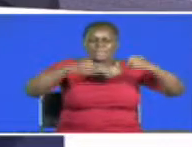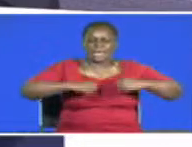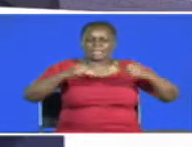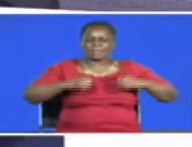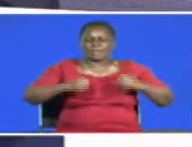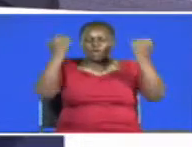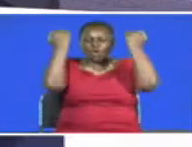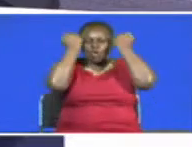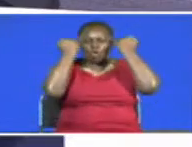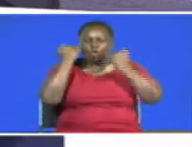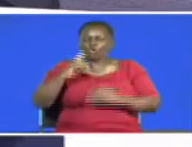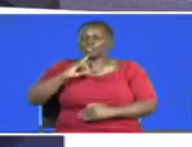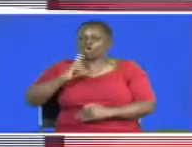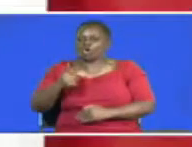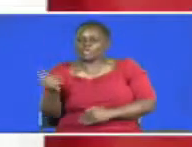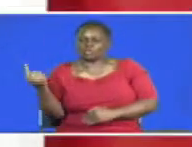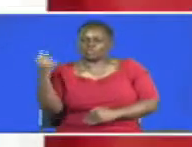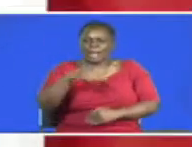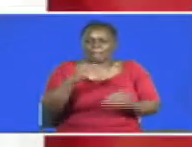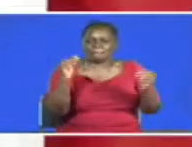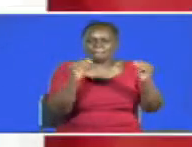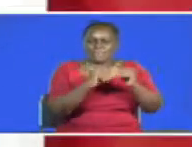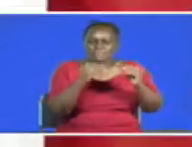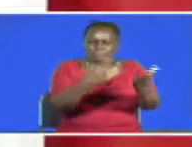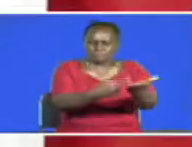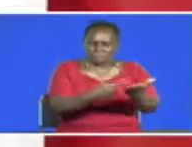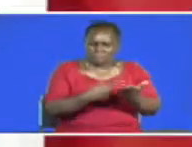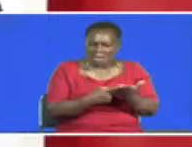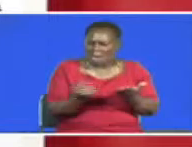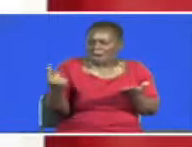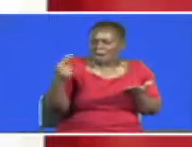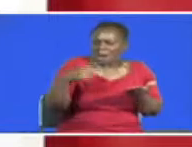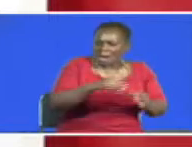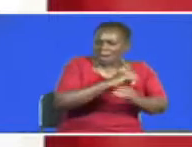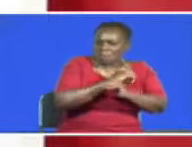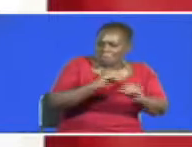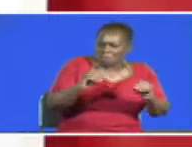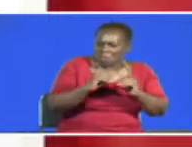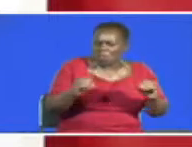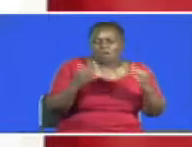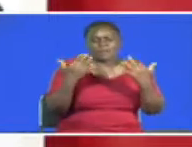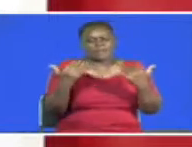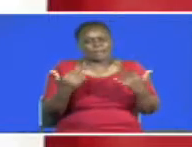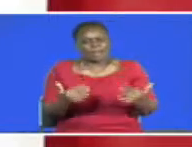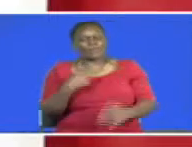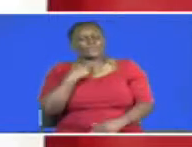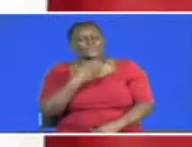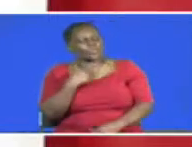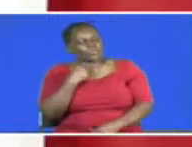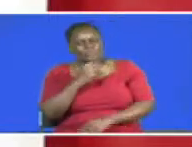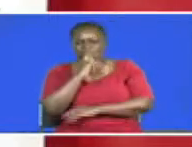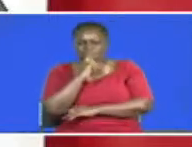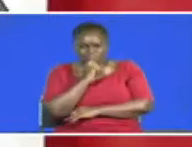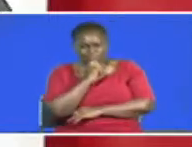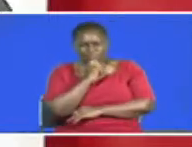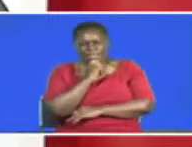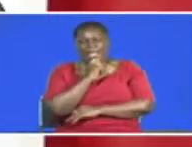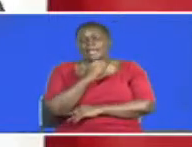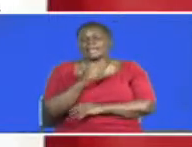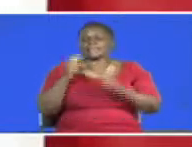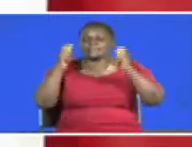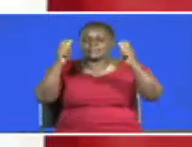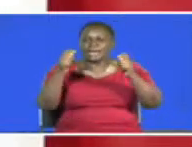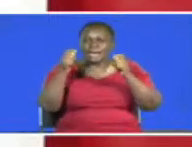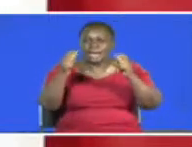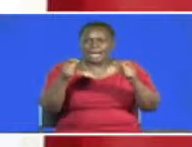not. The court ordered them to come for meetings to negotiate, and they have never come. So as a union, we look at it that a strike